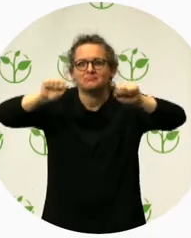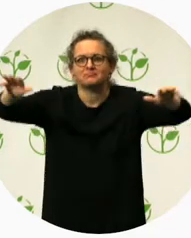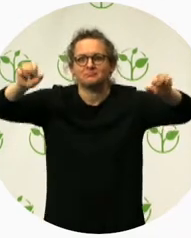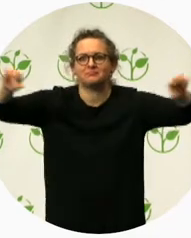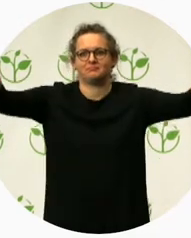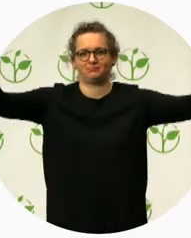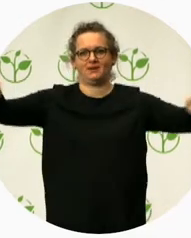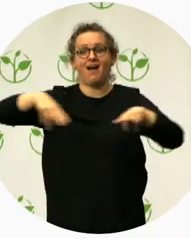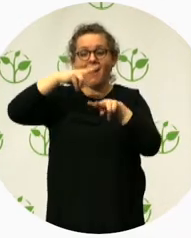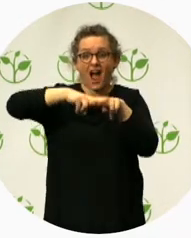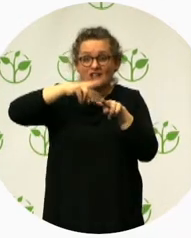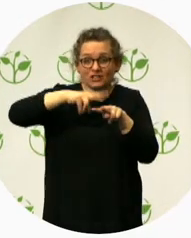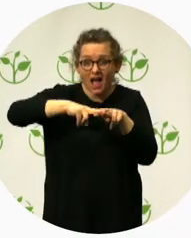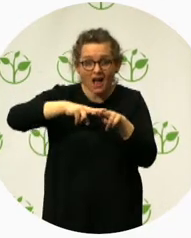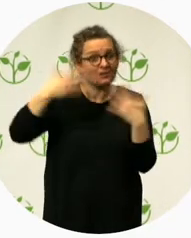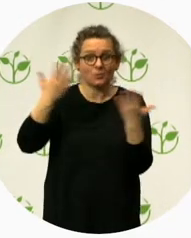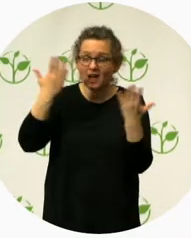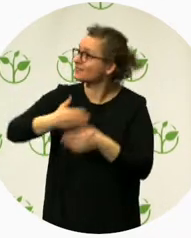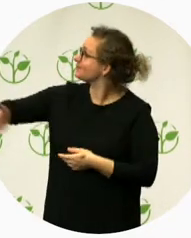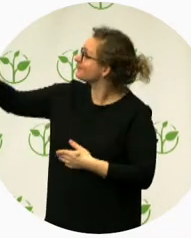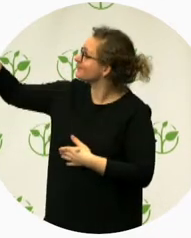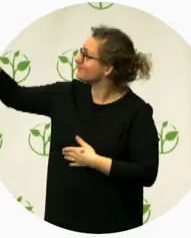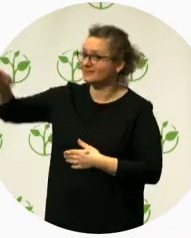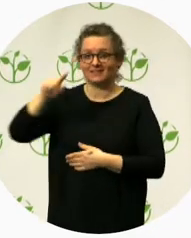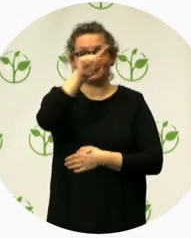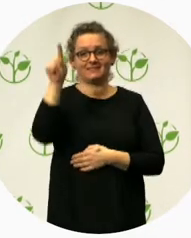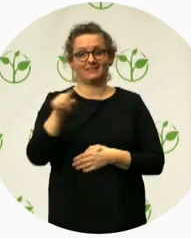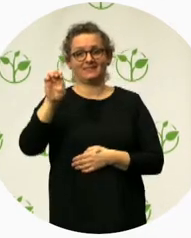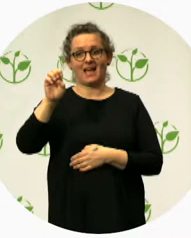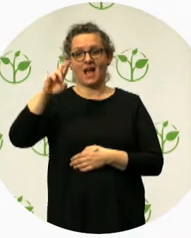Yeah. Anything else we need to know? Yeah, we have the team from Zeit Echt.